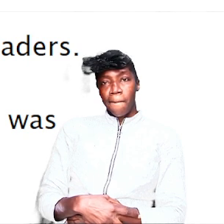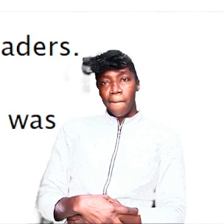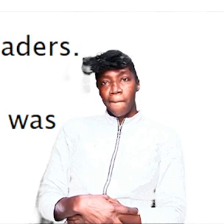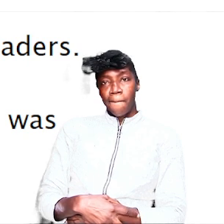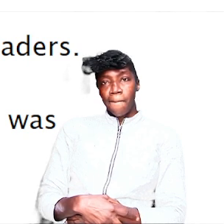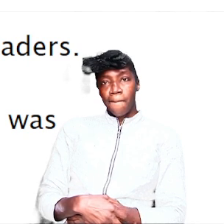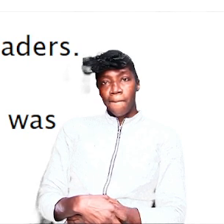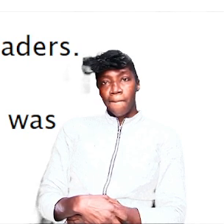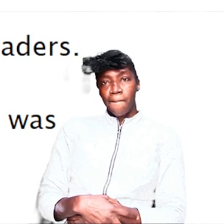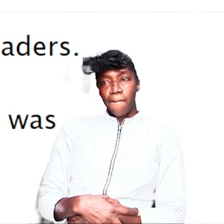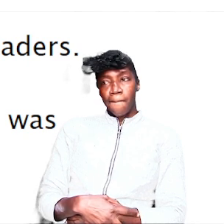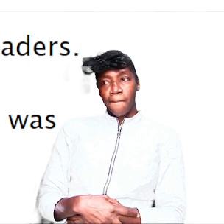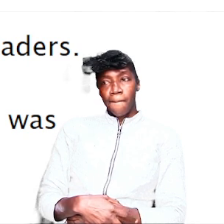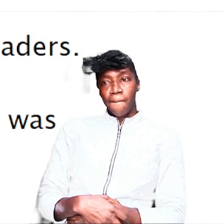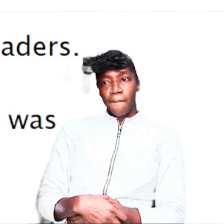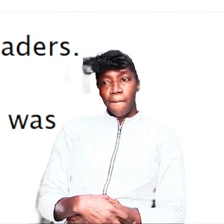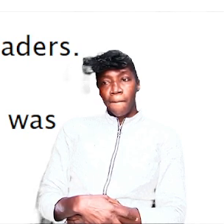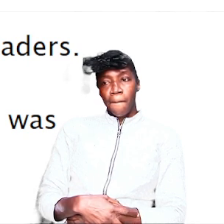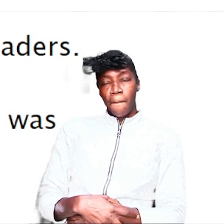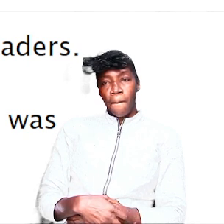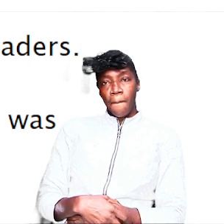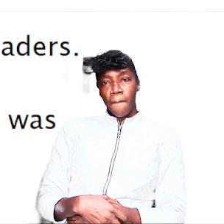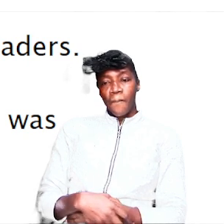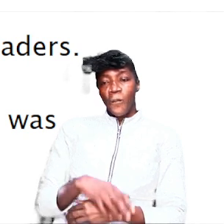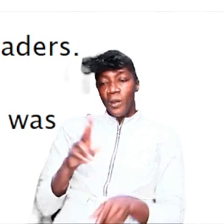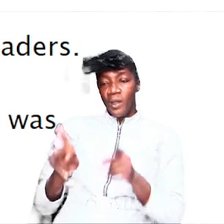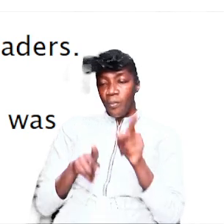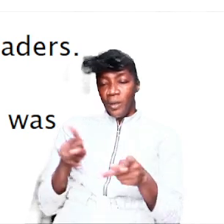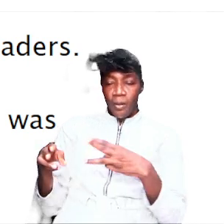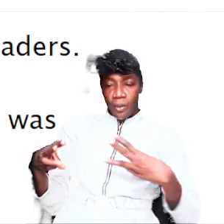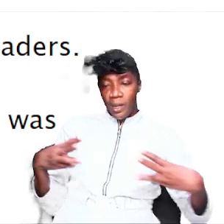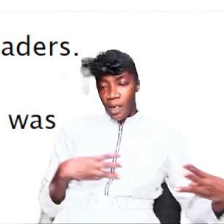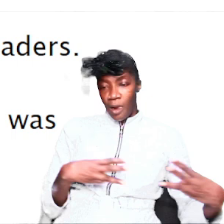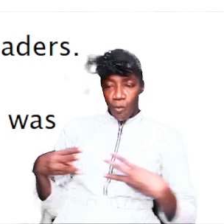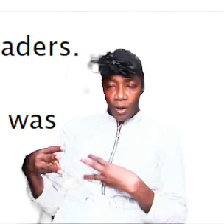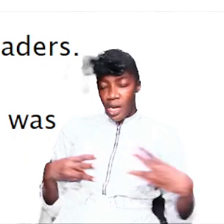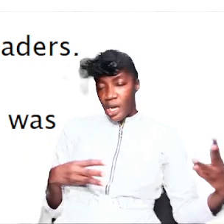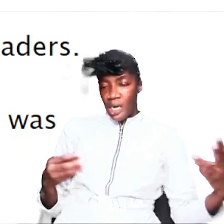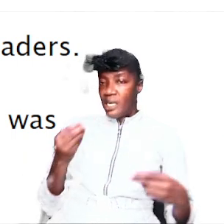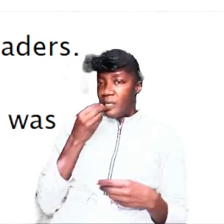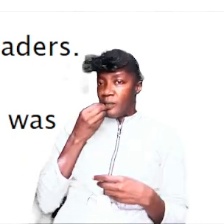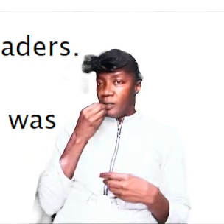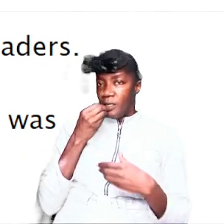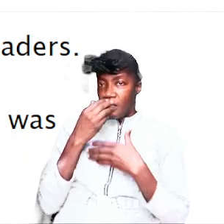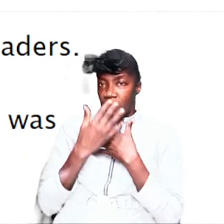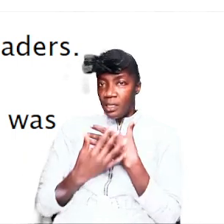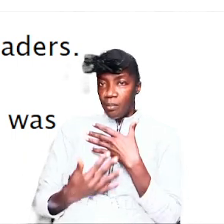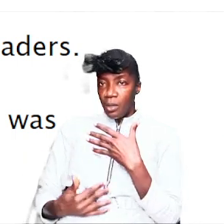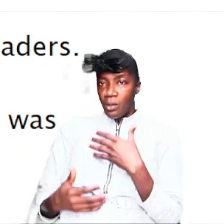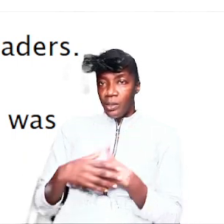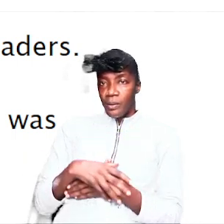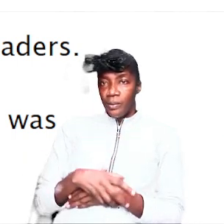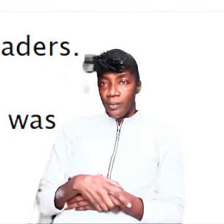the people that were at war ate the blood.